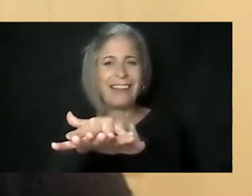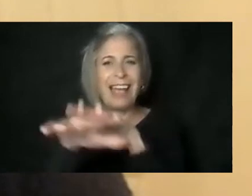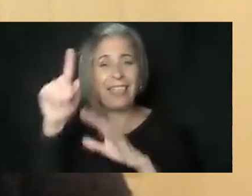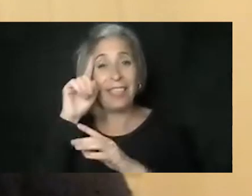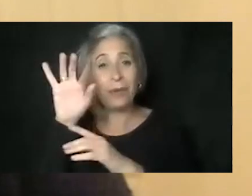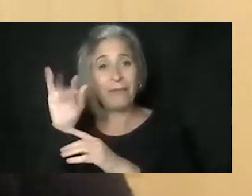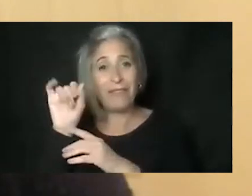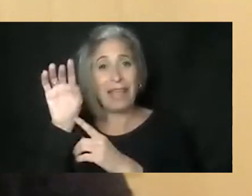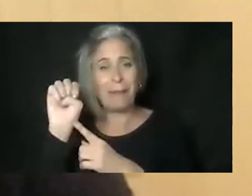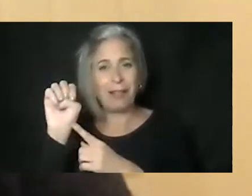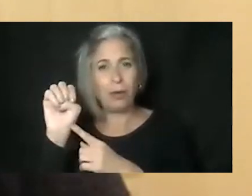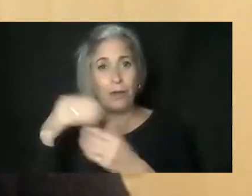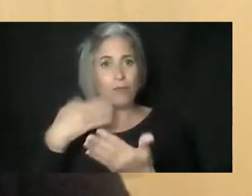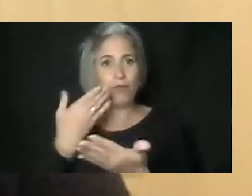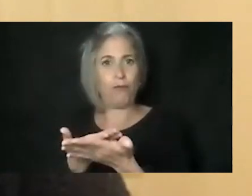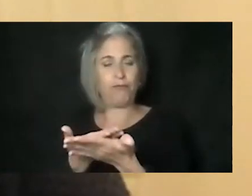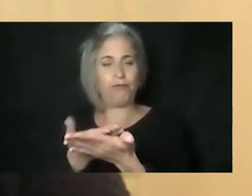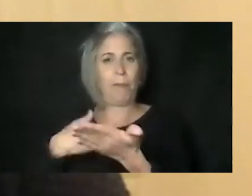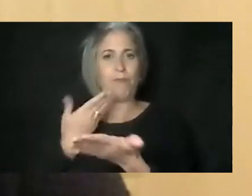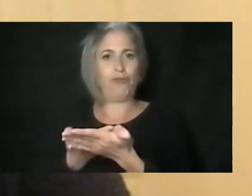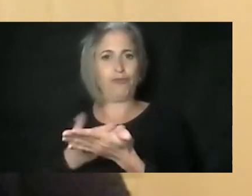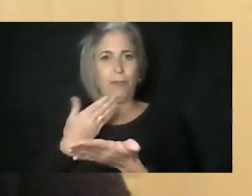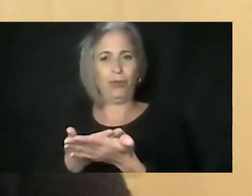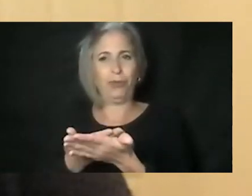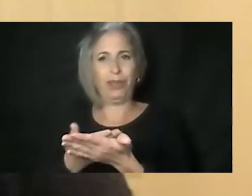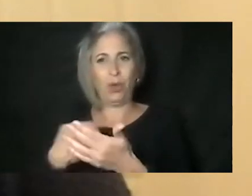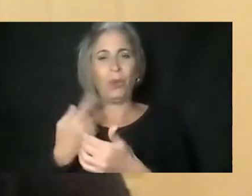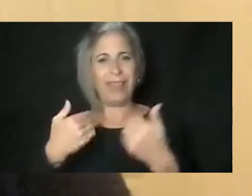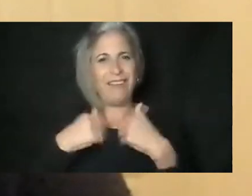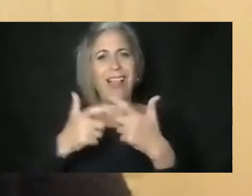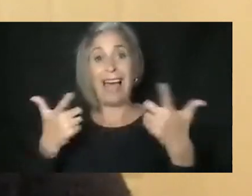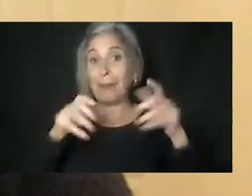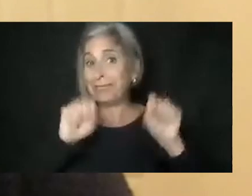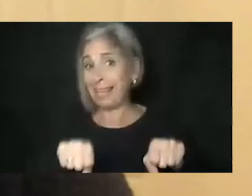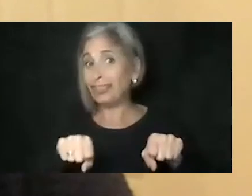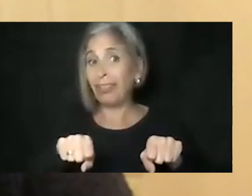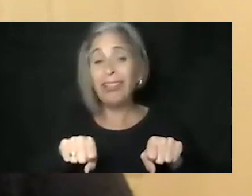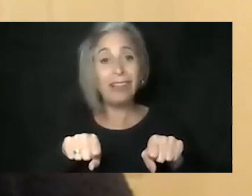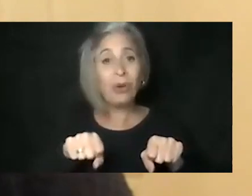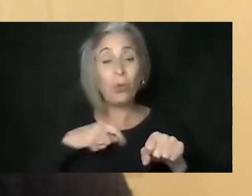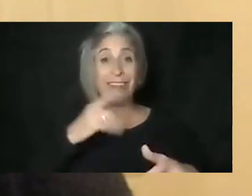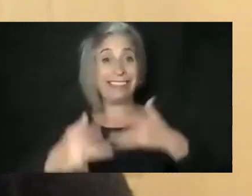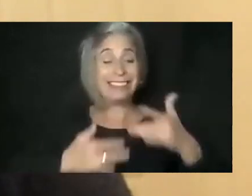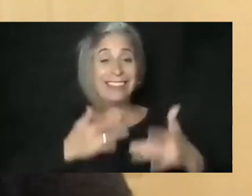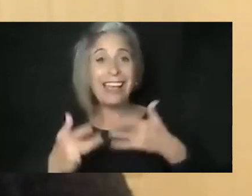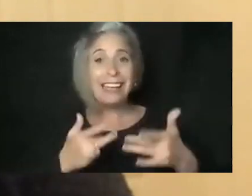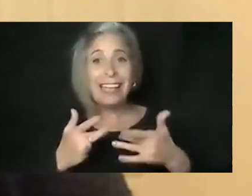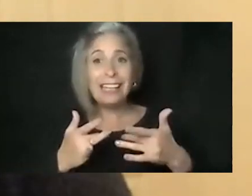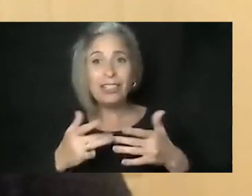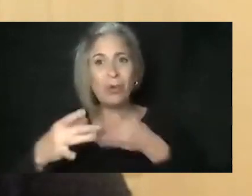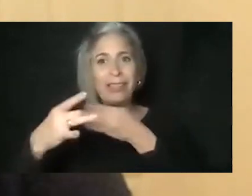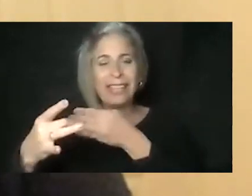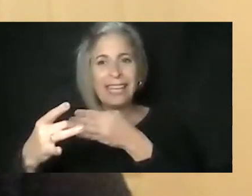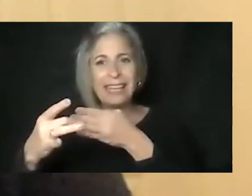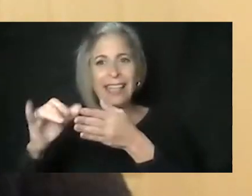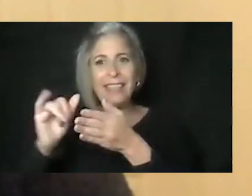Fable, we've proven from our growth that we have a lot of potential, and we're excited to kind of lead that charter